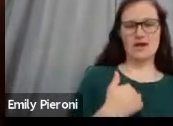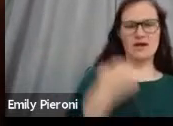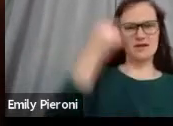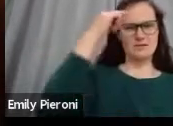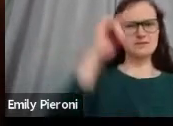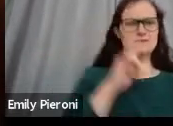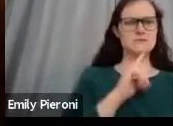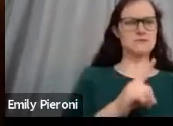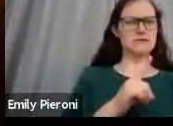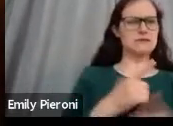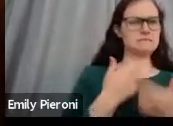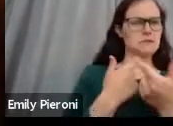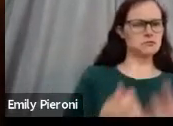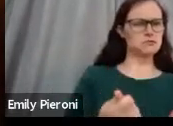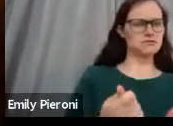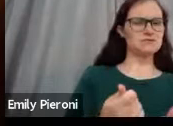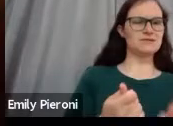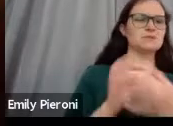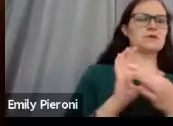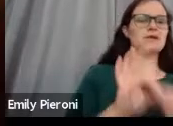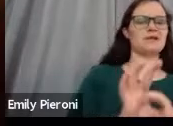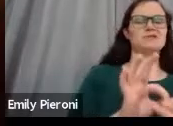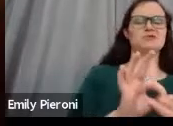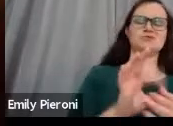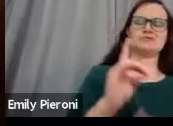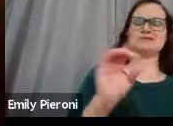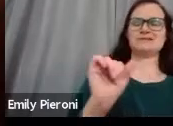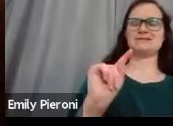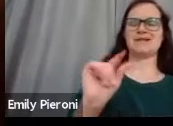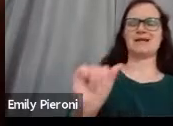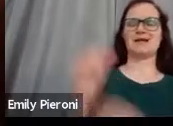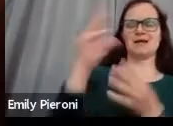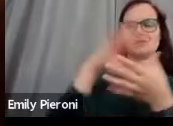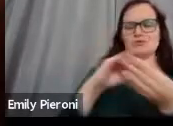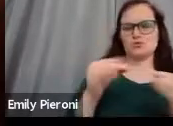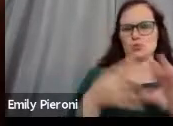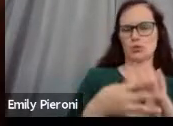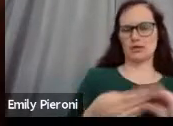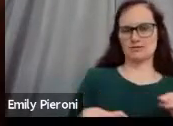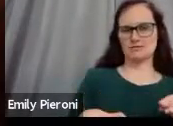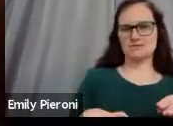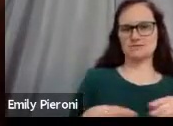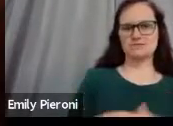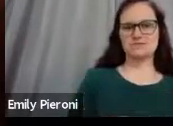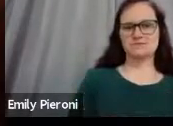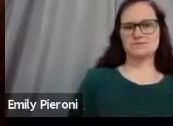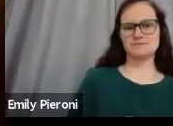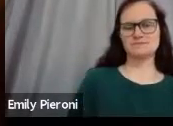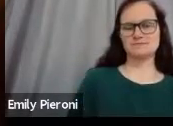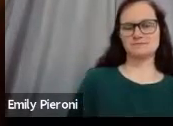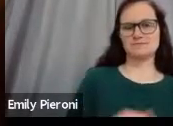about data and stories, because often we think of these as polar opposites, or